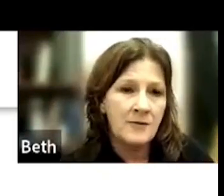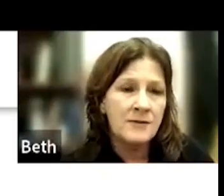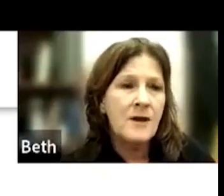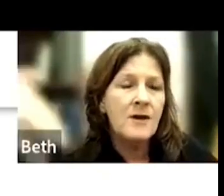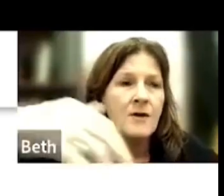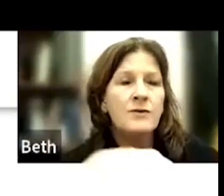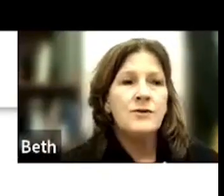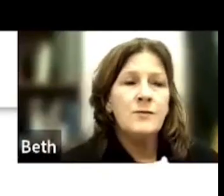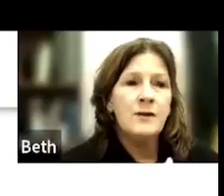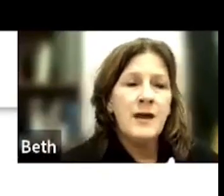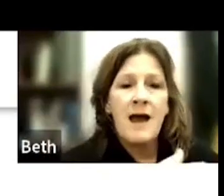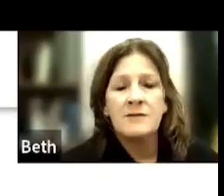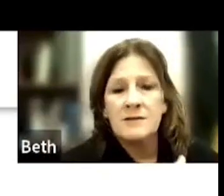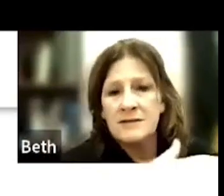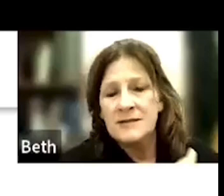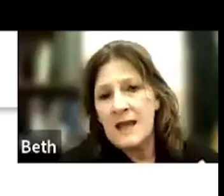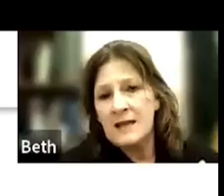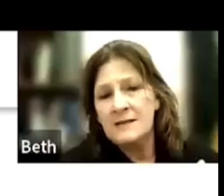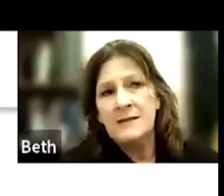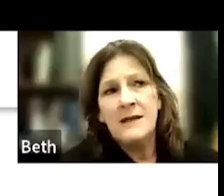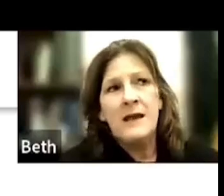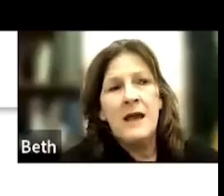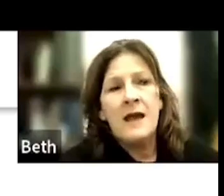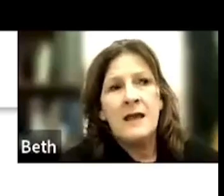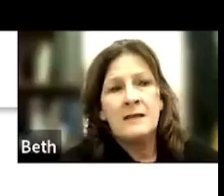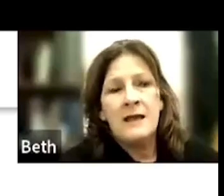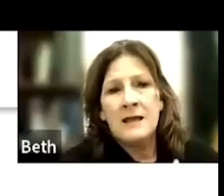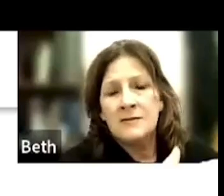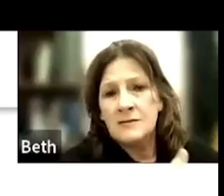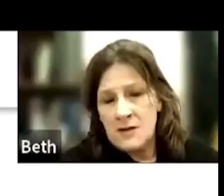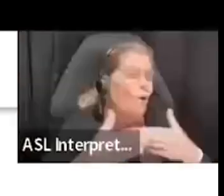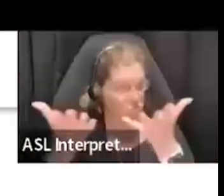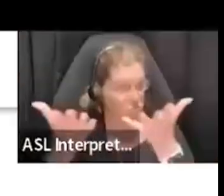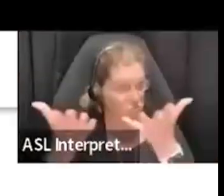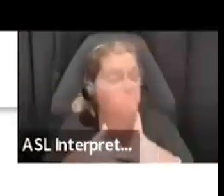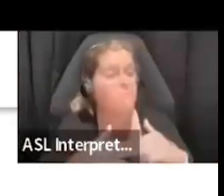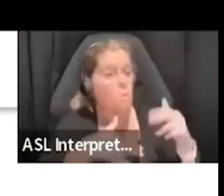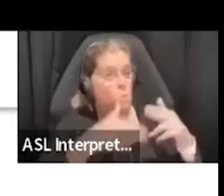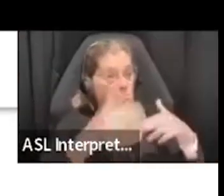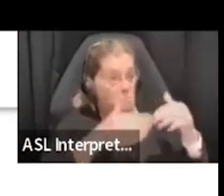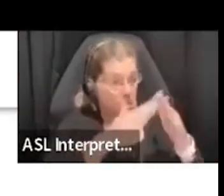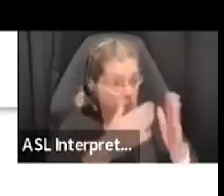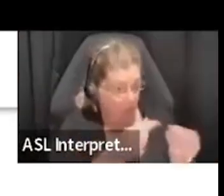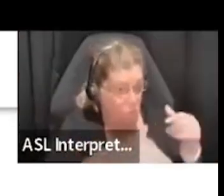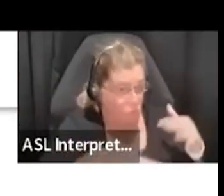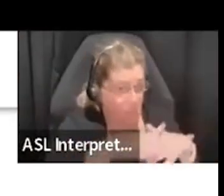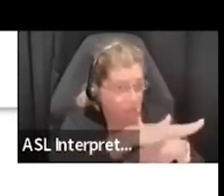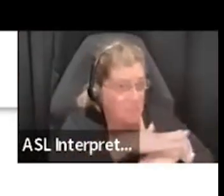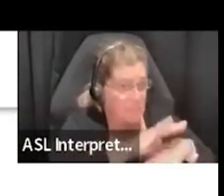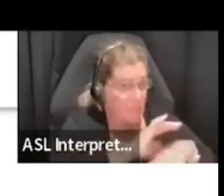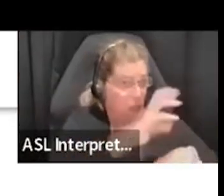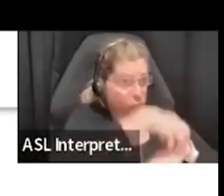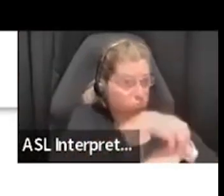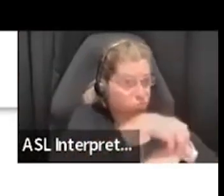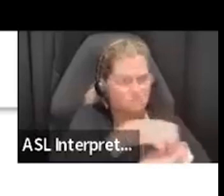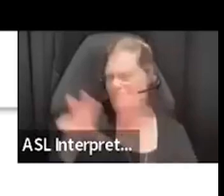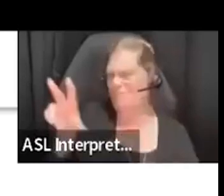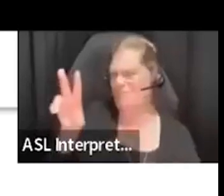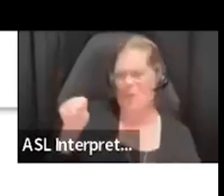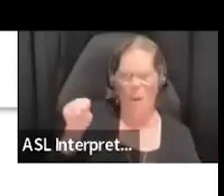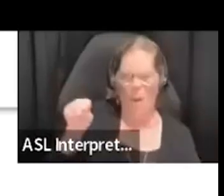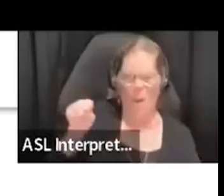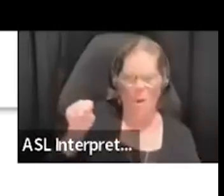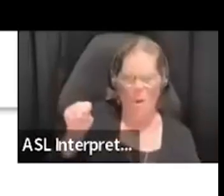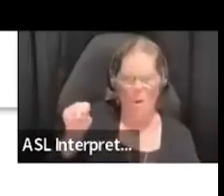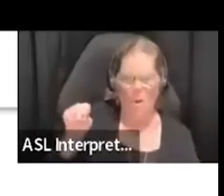building a house. Would you build a house on sand? And the answer is no. So if we look at training